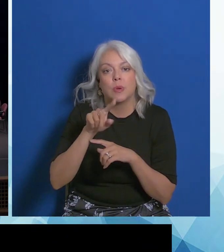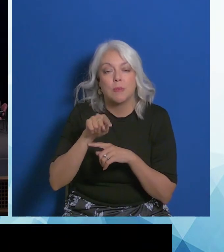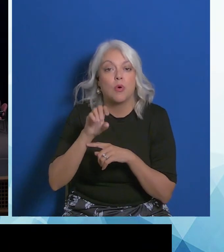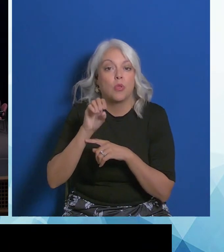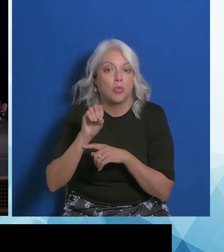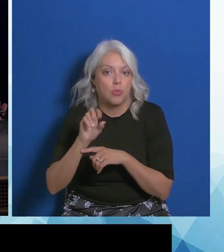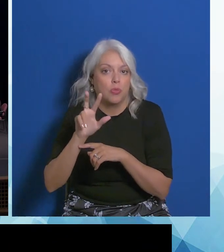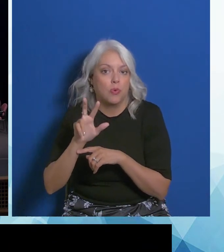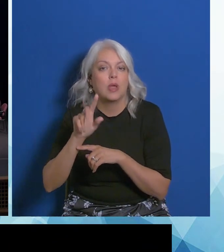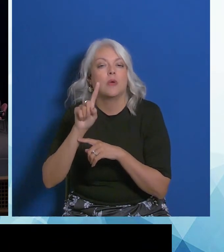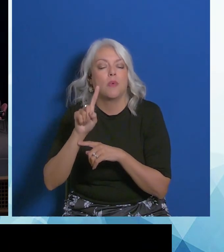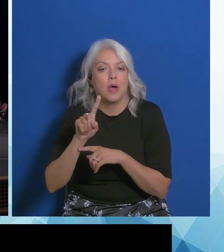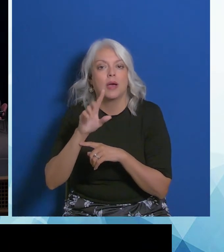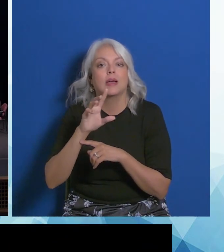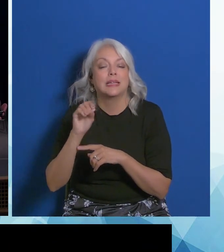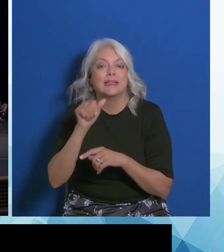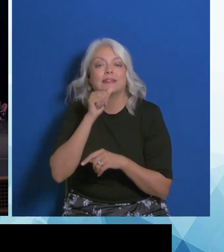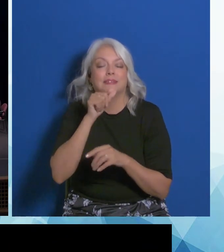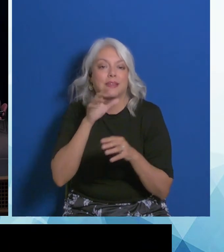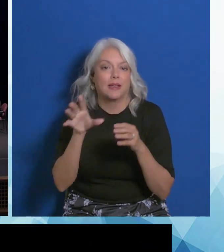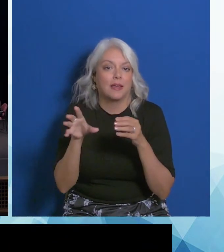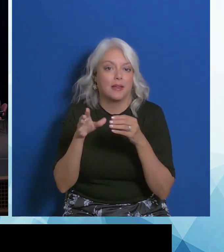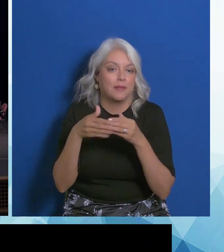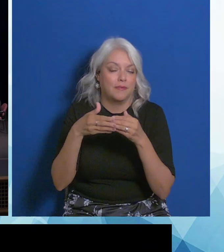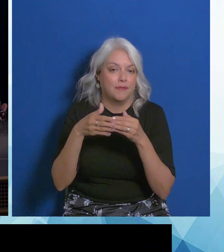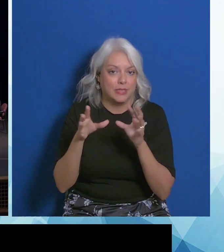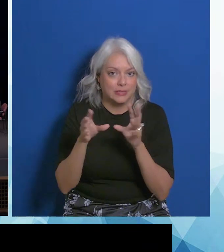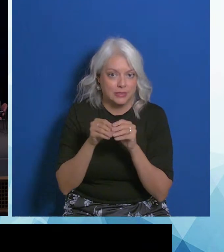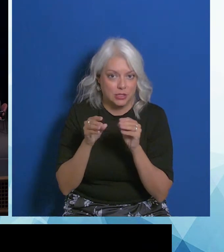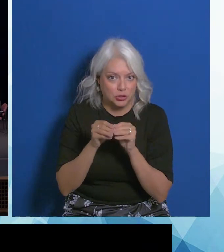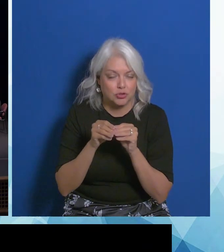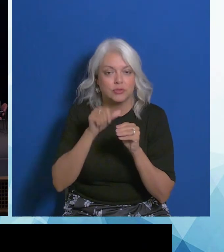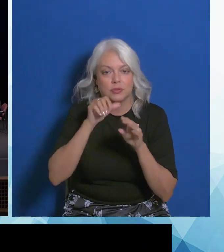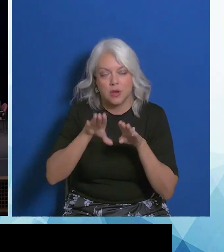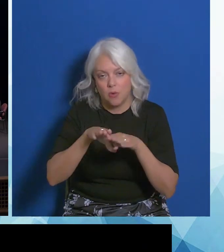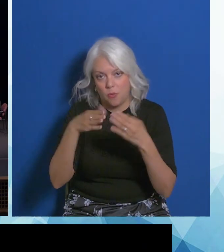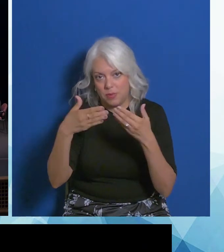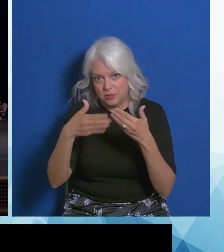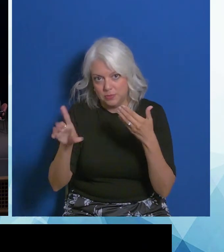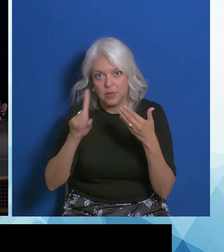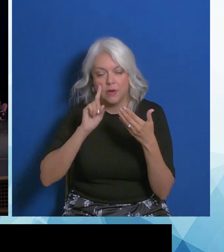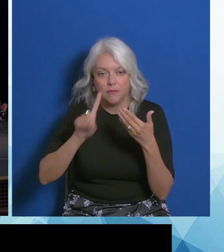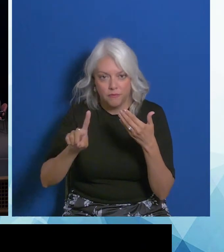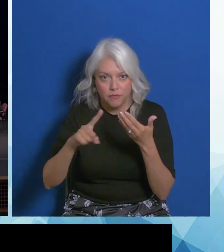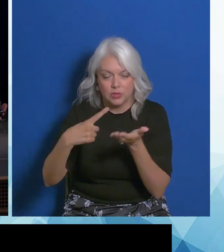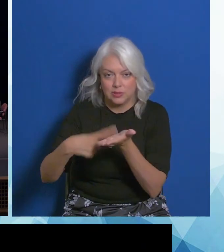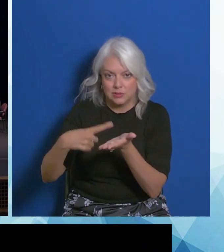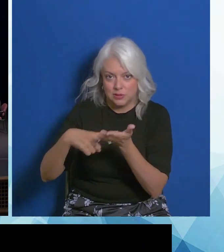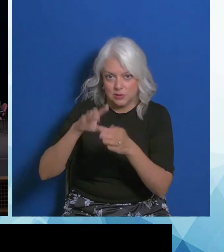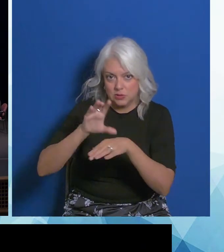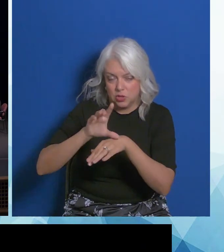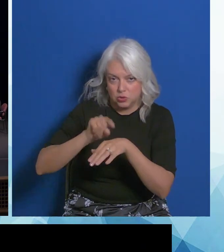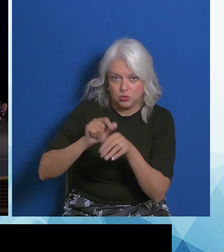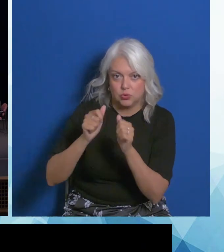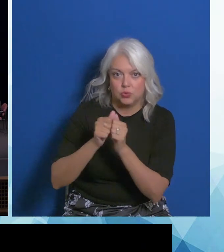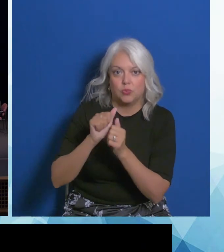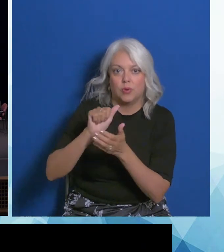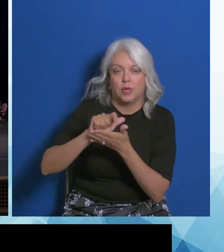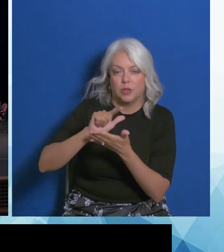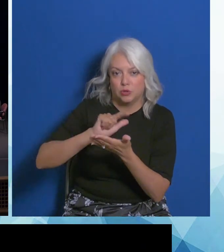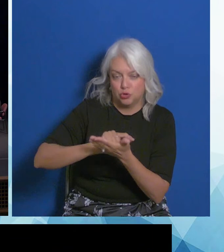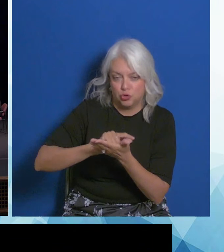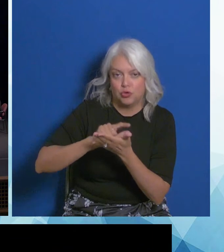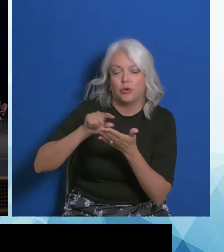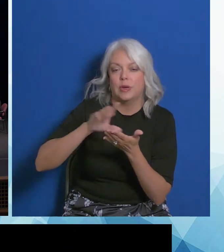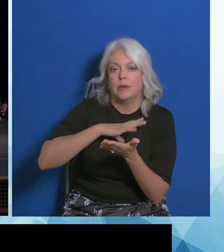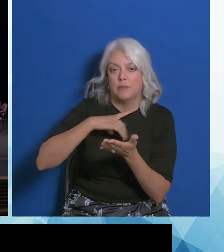3843.1.03A3. The board may vote to go into executive session, which will not be open to the public, for discussion, consultation, for legal advice with the board's attorneys as it relates to this